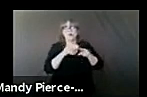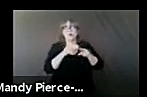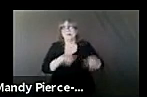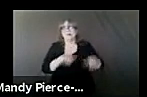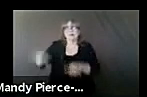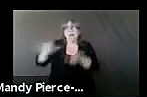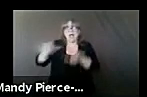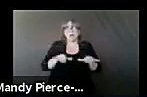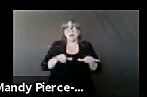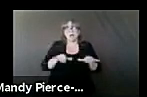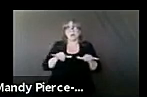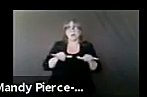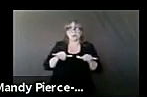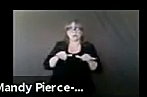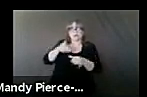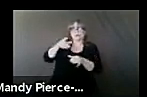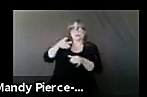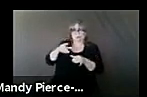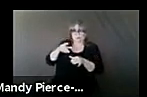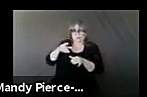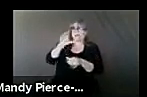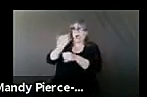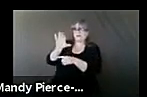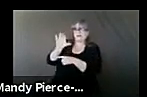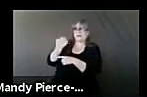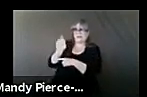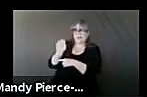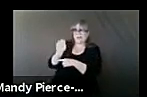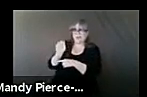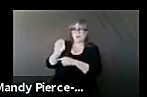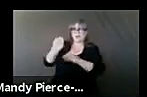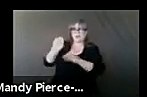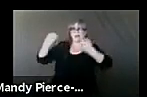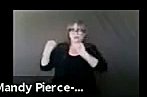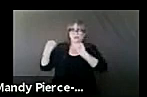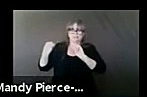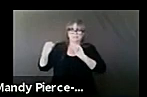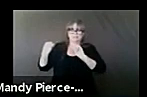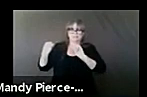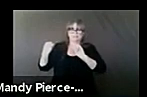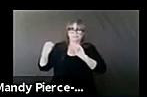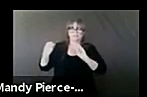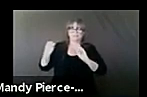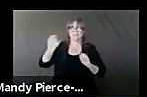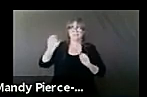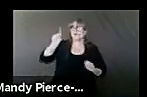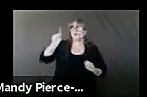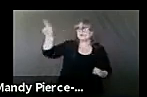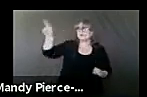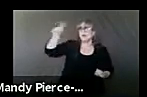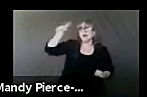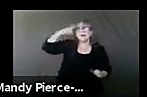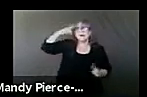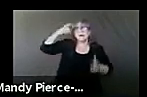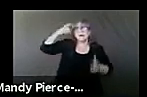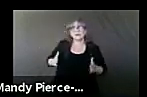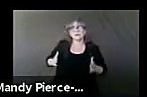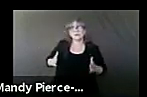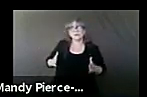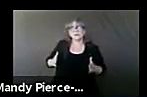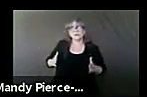our pandemic. The governor will enact a public health emergency, and within that, our crisis standards of